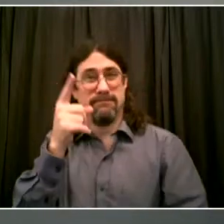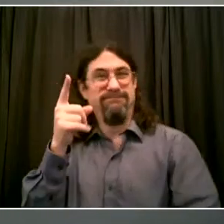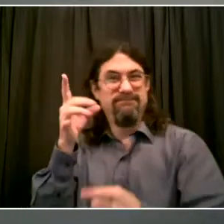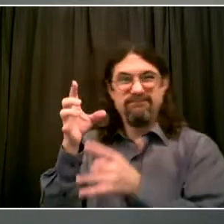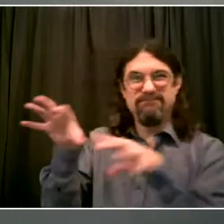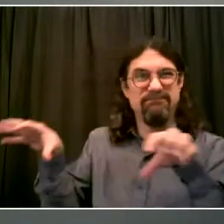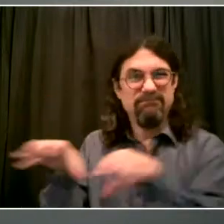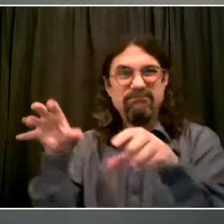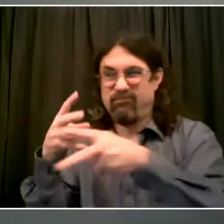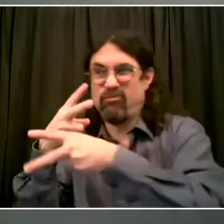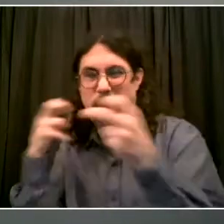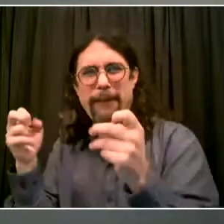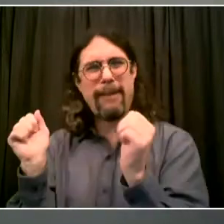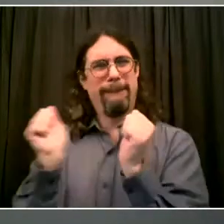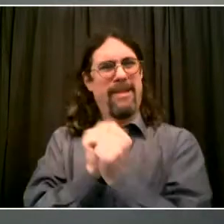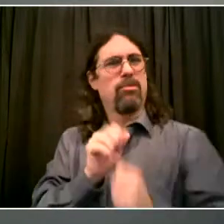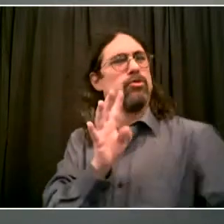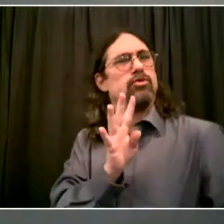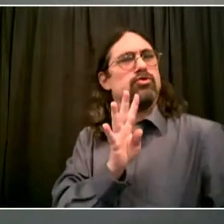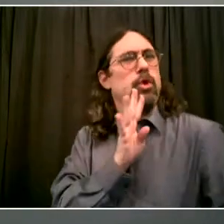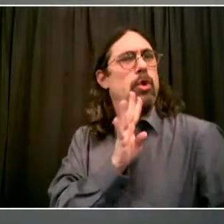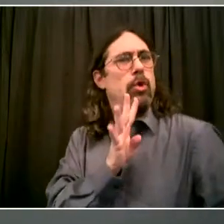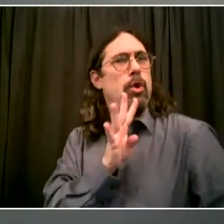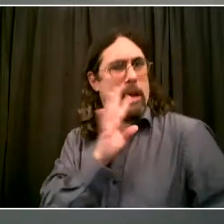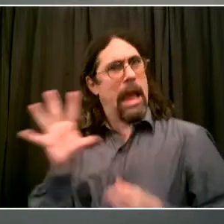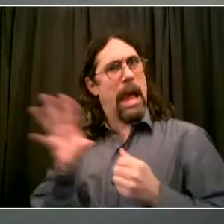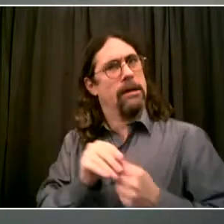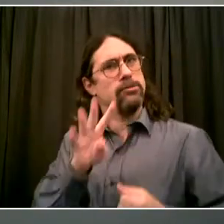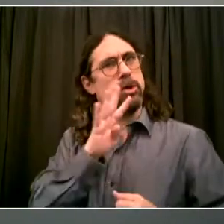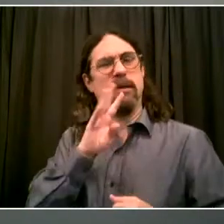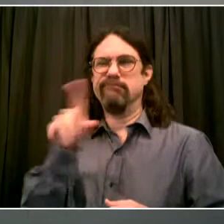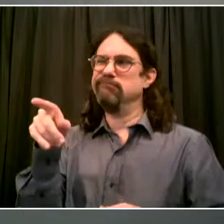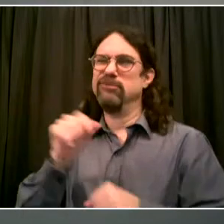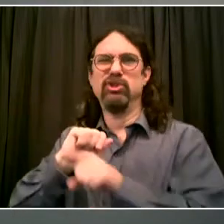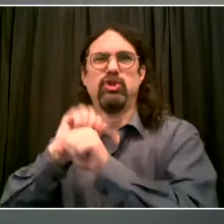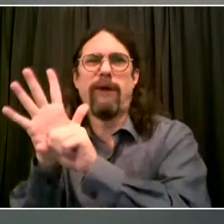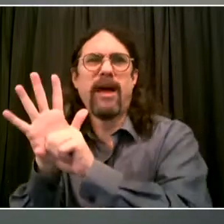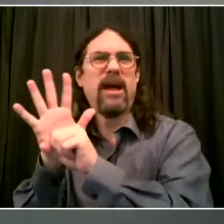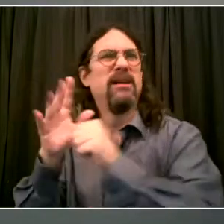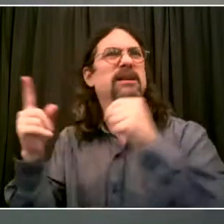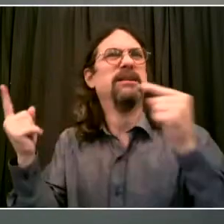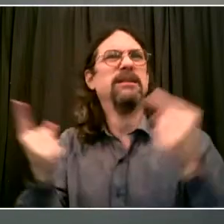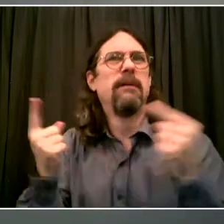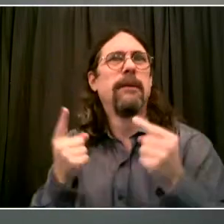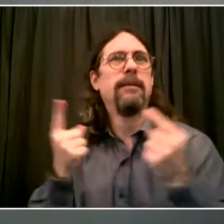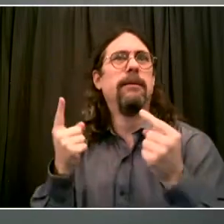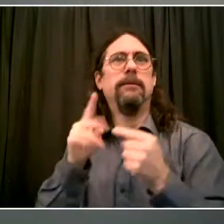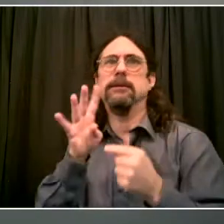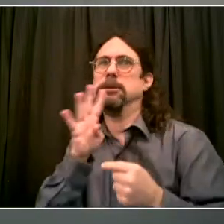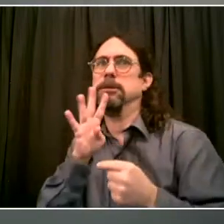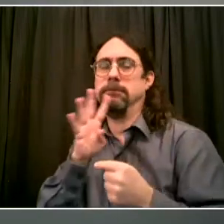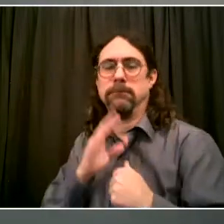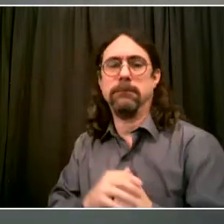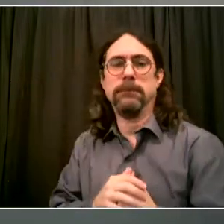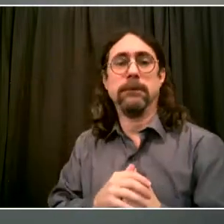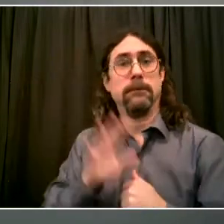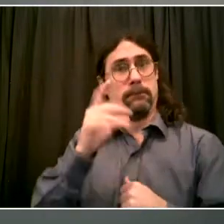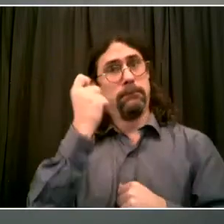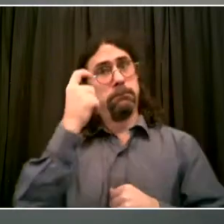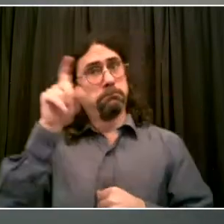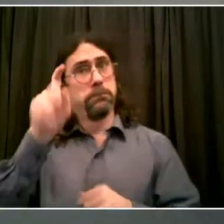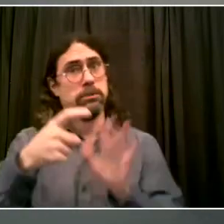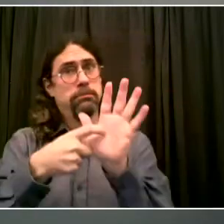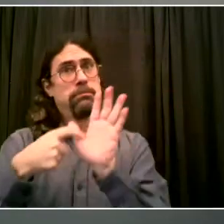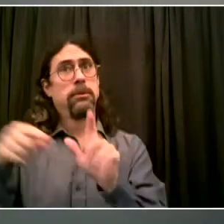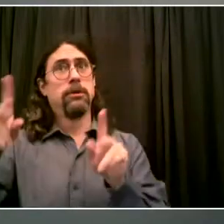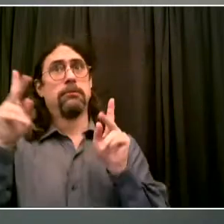agents. Of course, 27 out of the 28 incident, the victims were Asian, but you